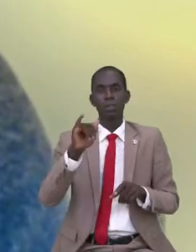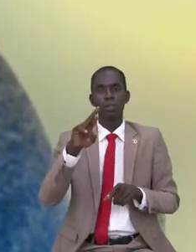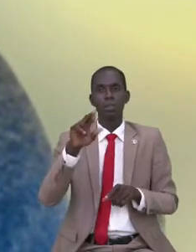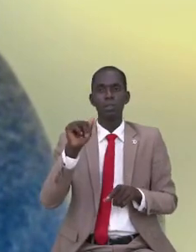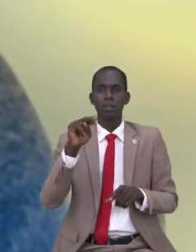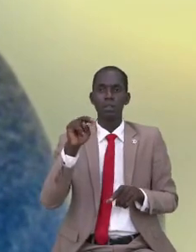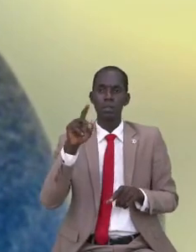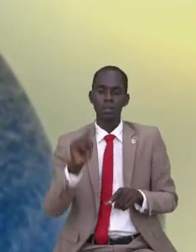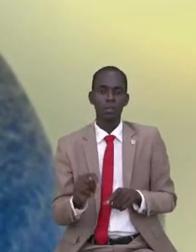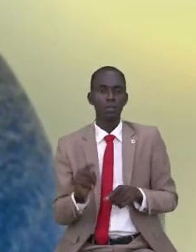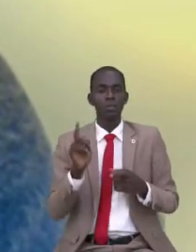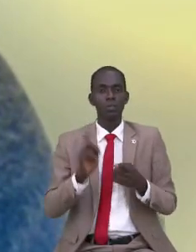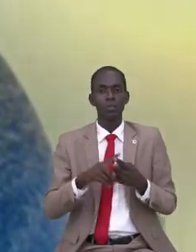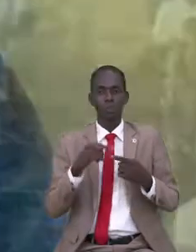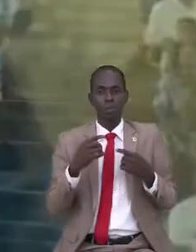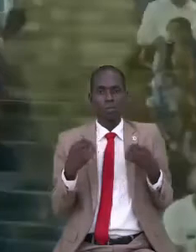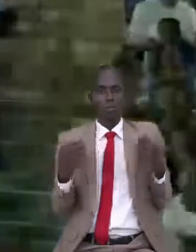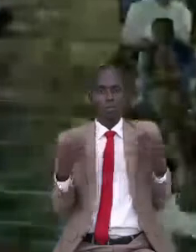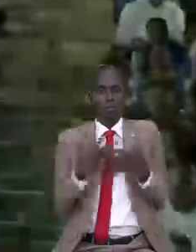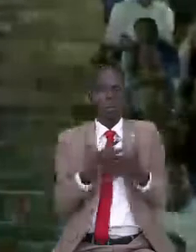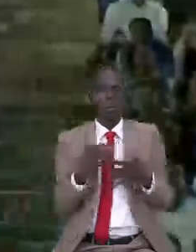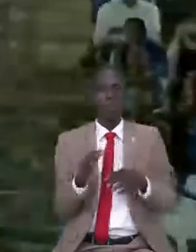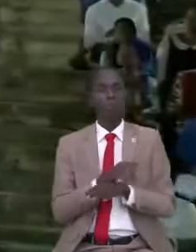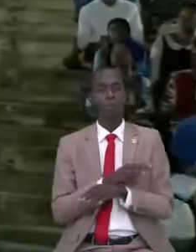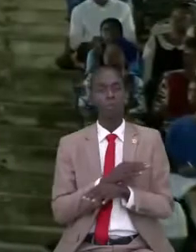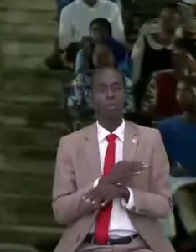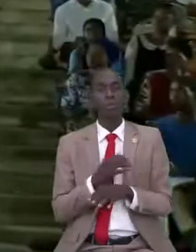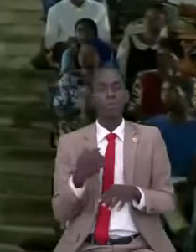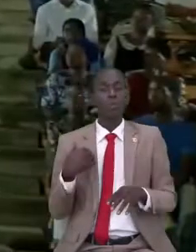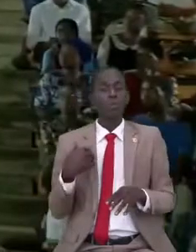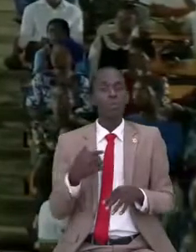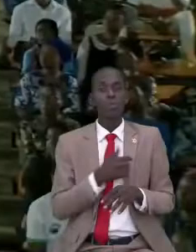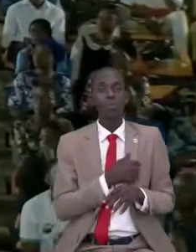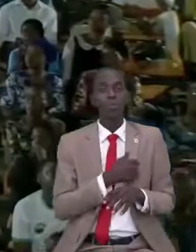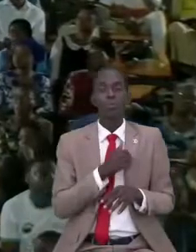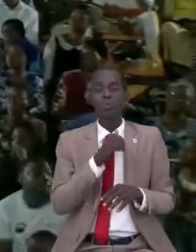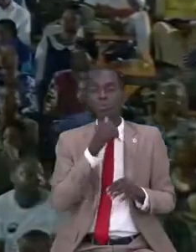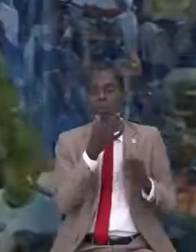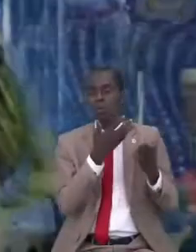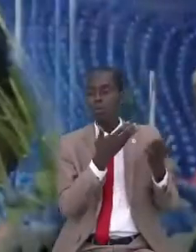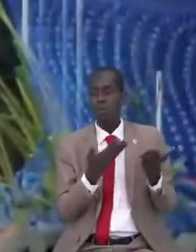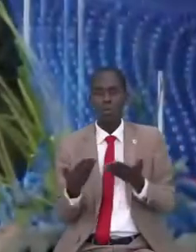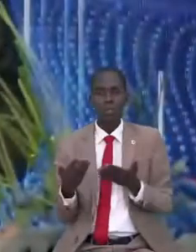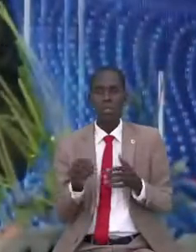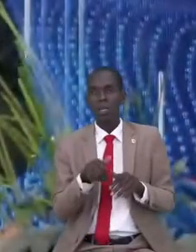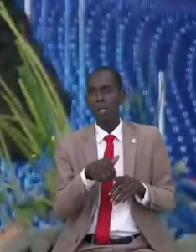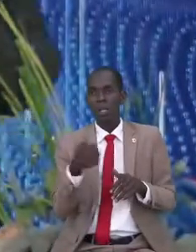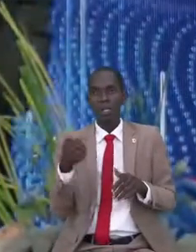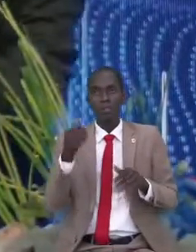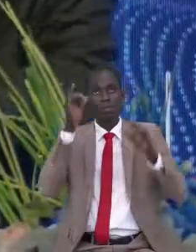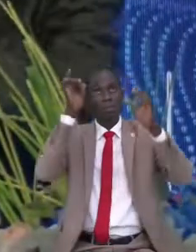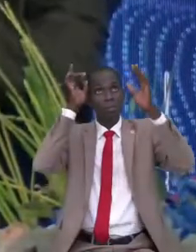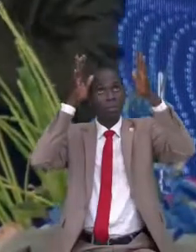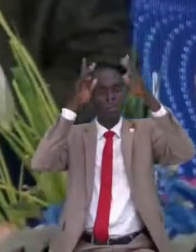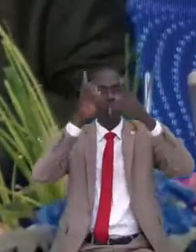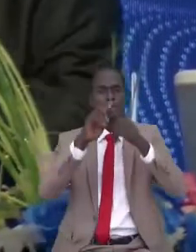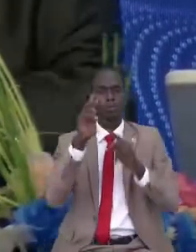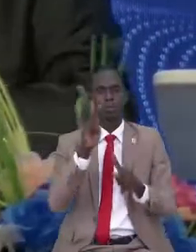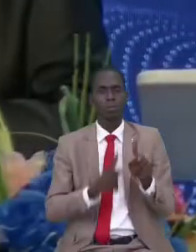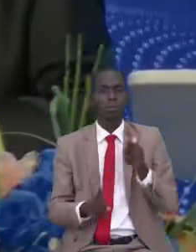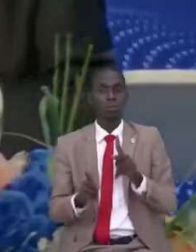the terrified. We're not to bring any terror to the people. Now, if in